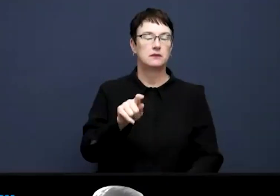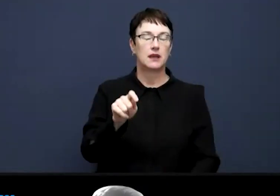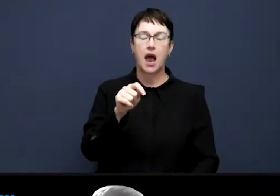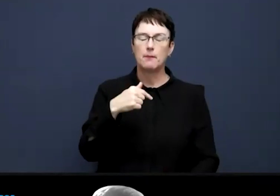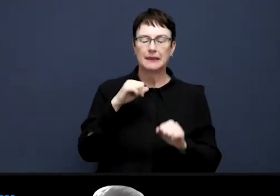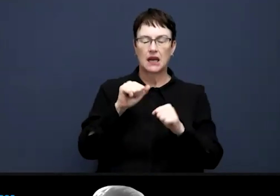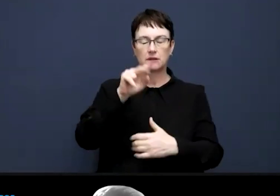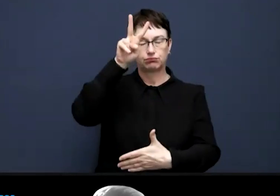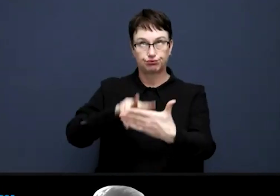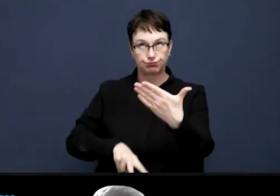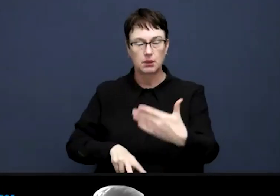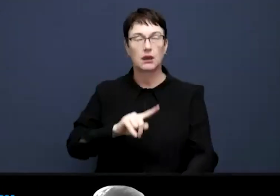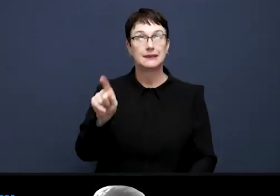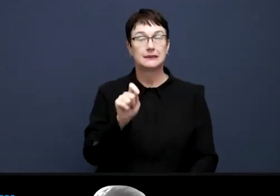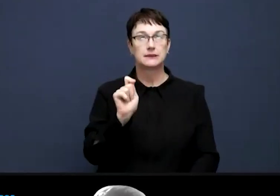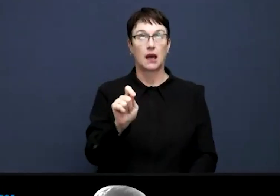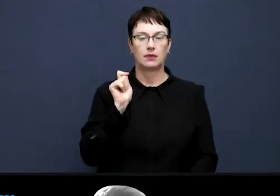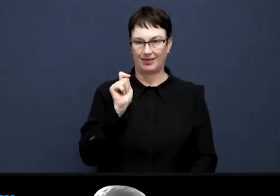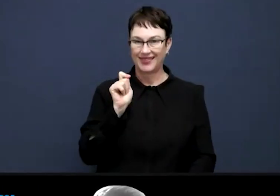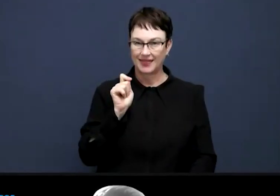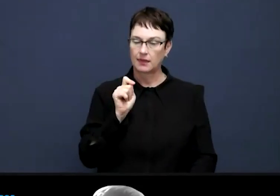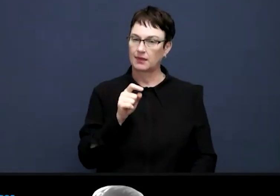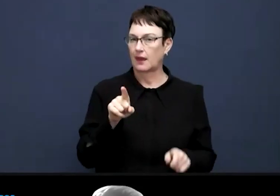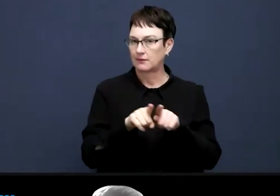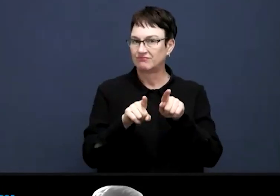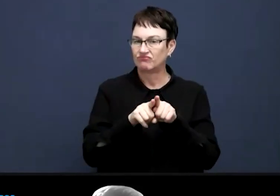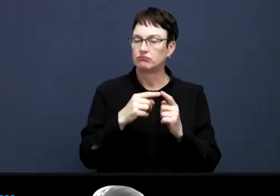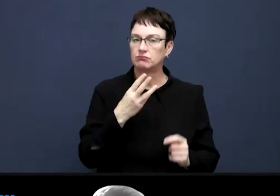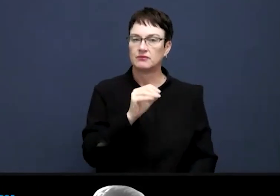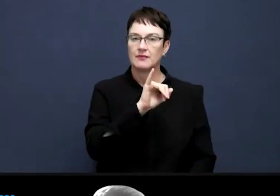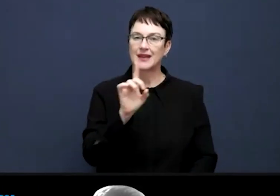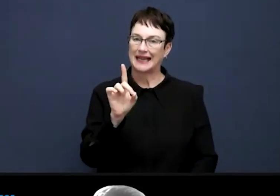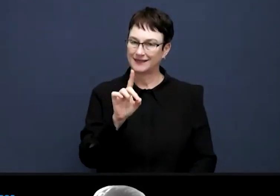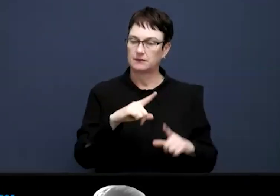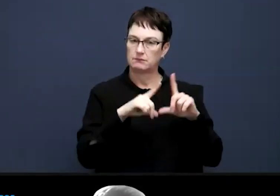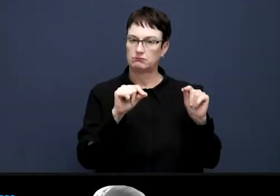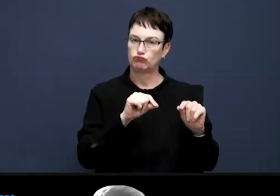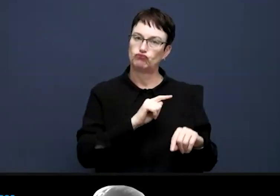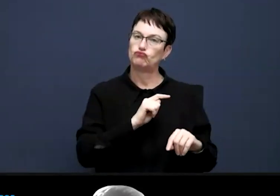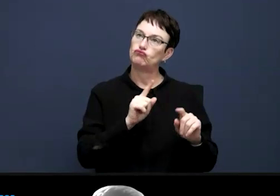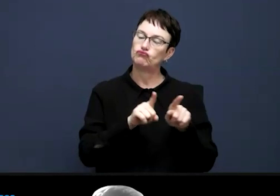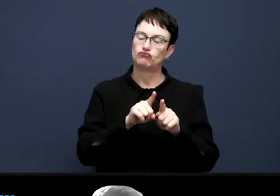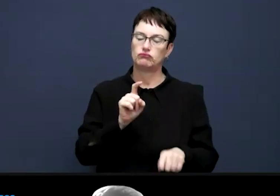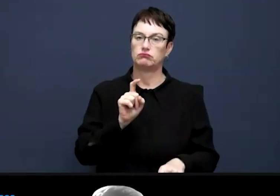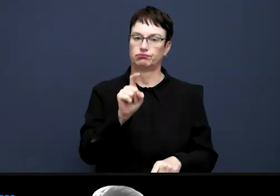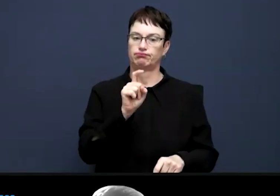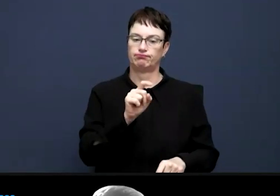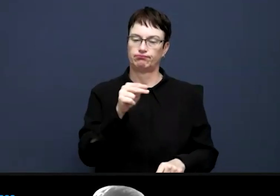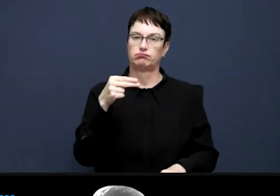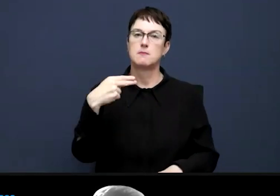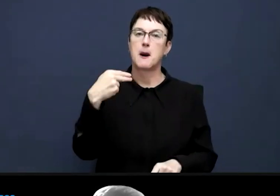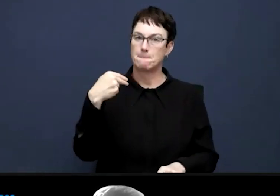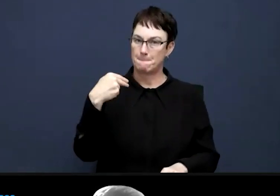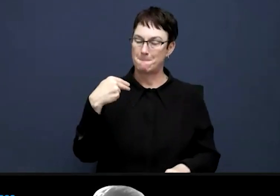it electronically with my ID card. But the problem is that when you press on this button, which